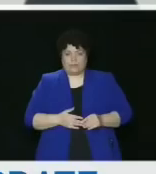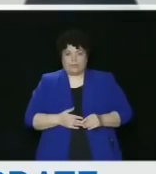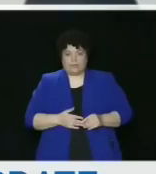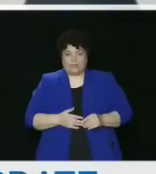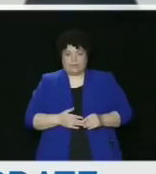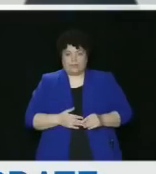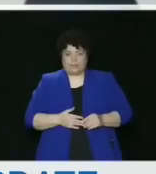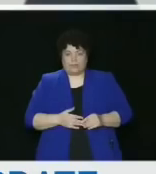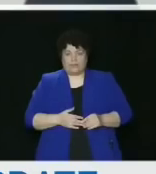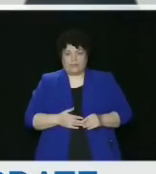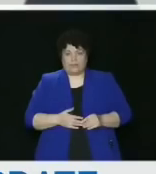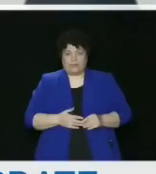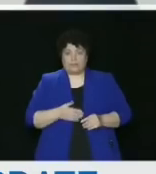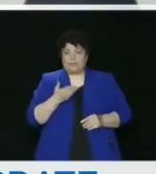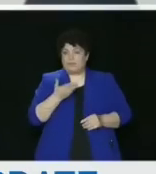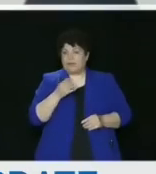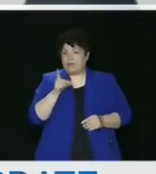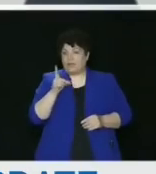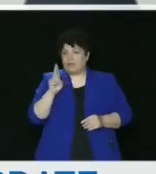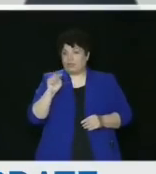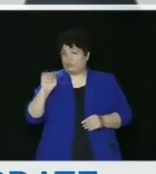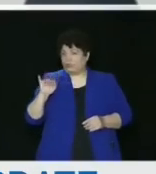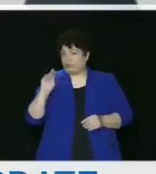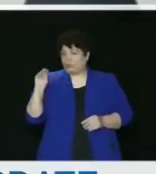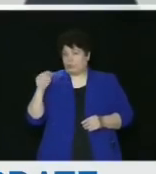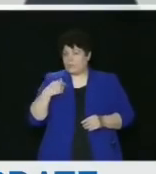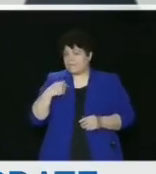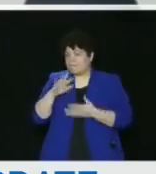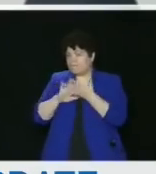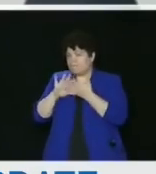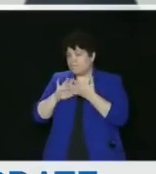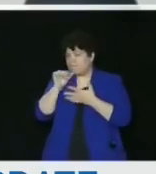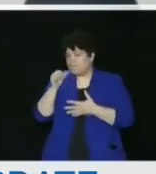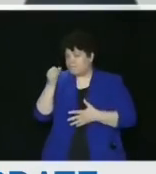I may have not understood the question clearly